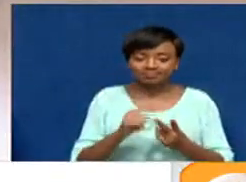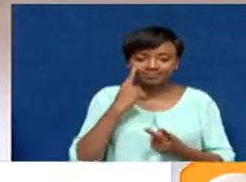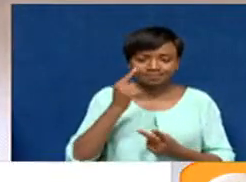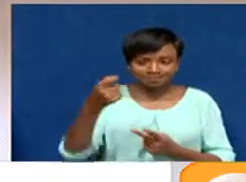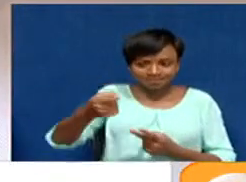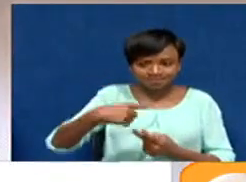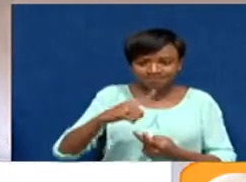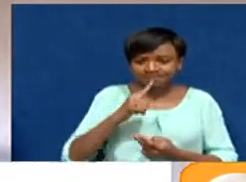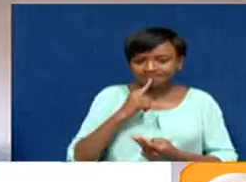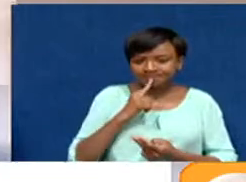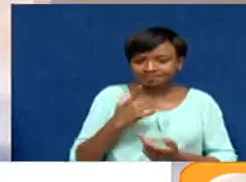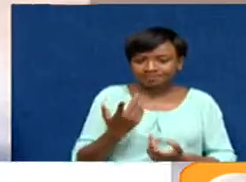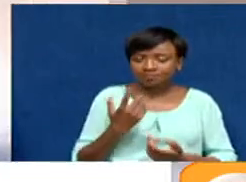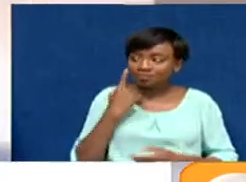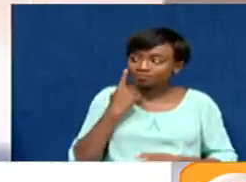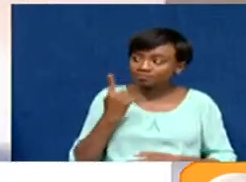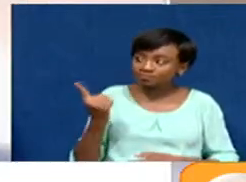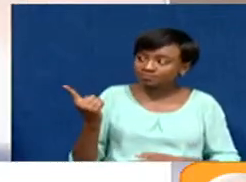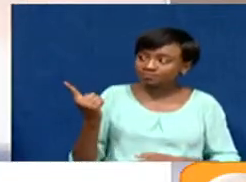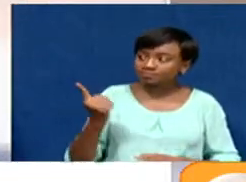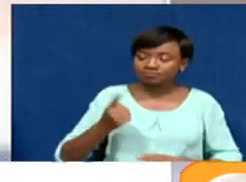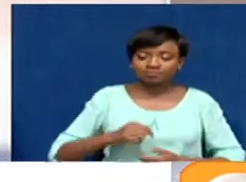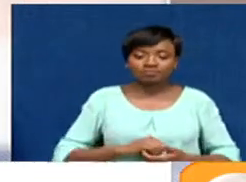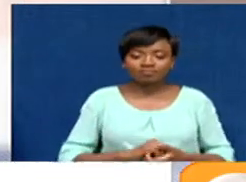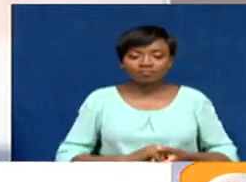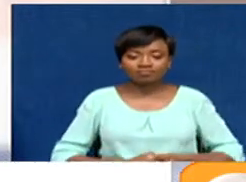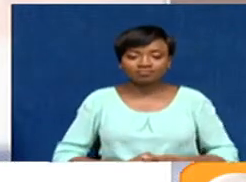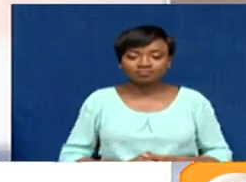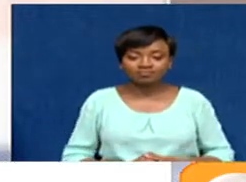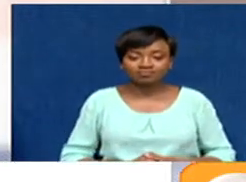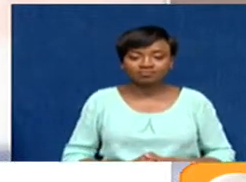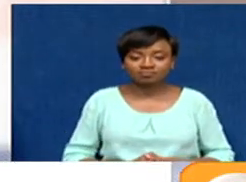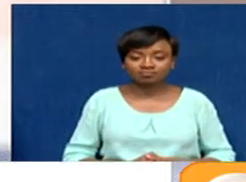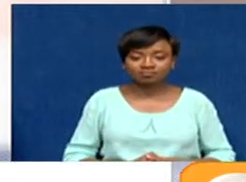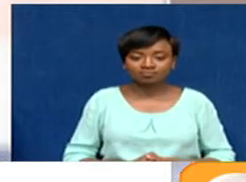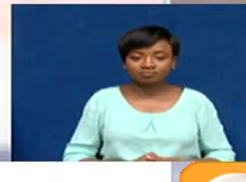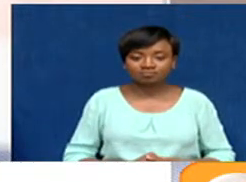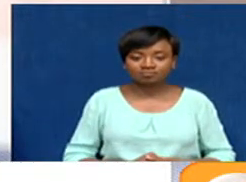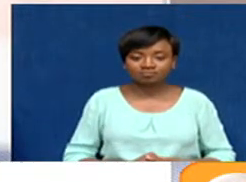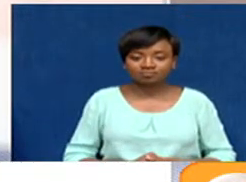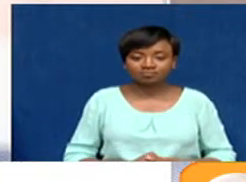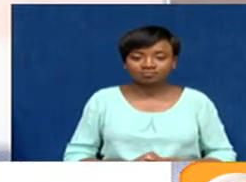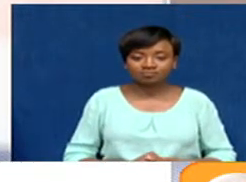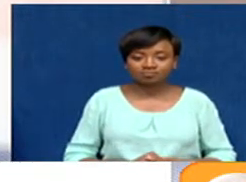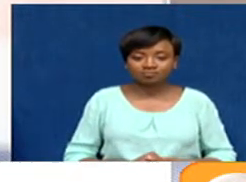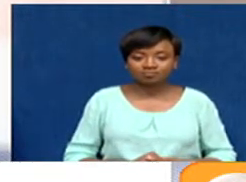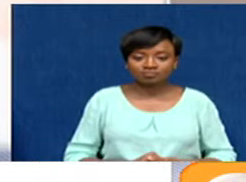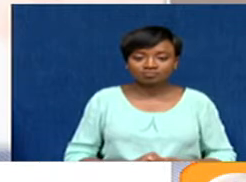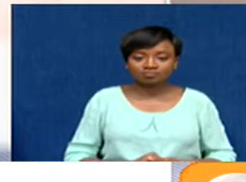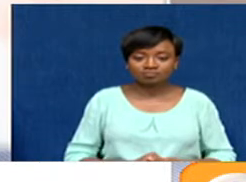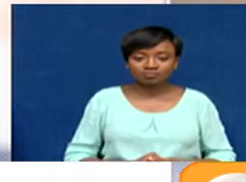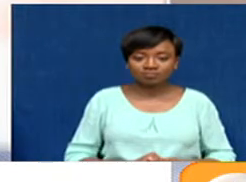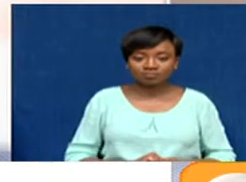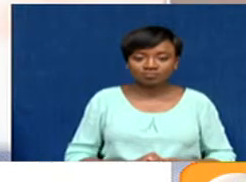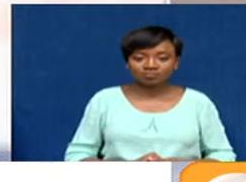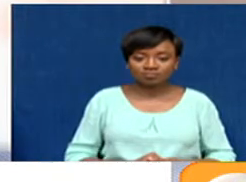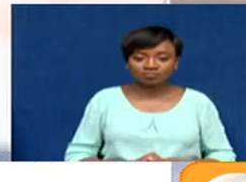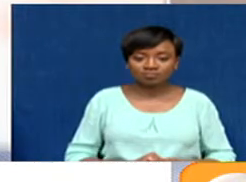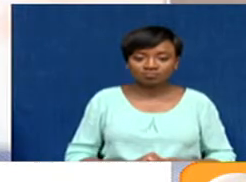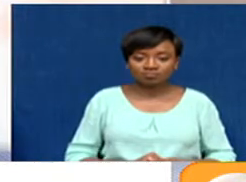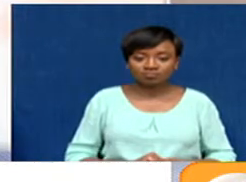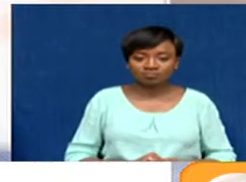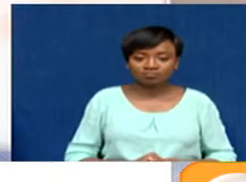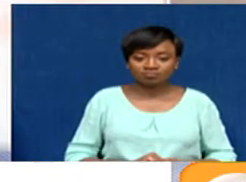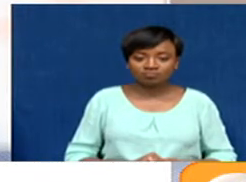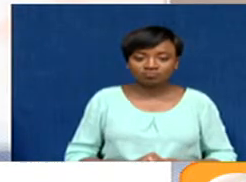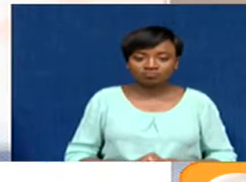What else are you Kenyans saying this evening? This is Kadure Sasha. Is it safe how guys have been